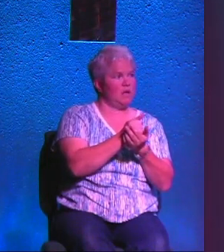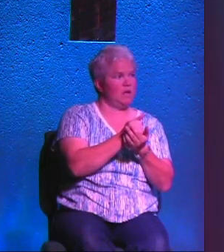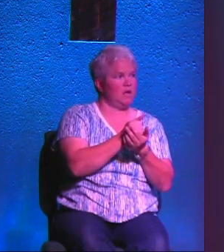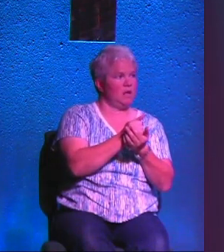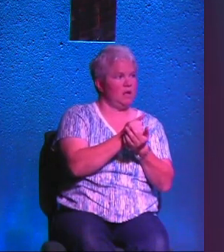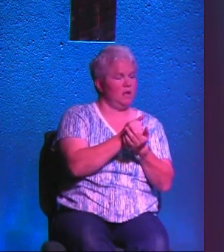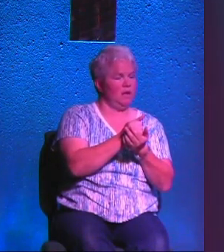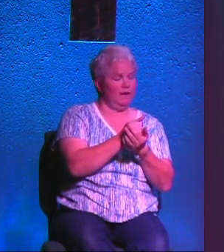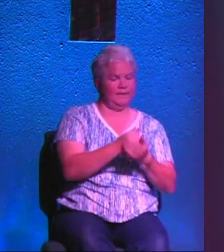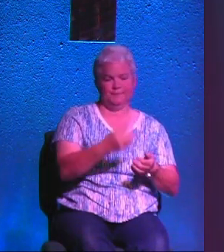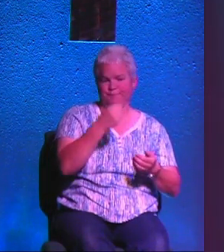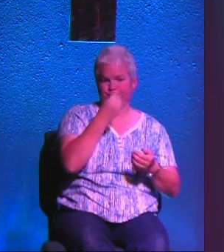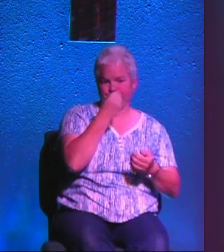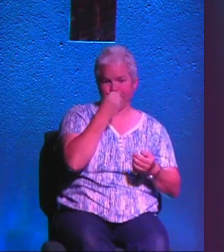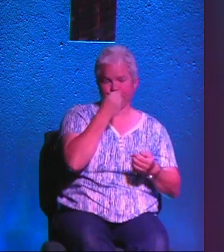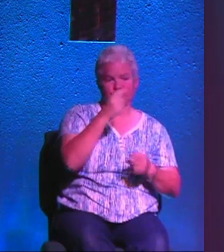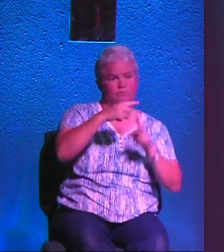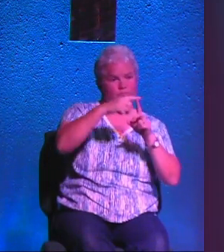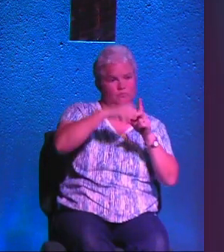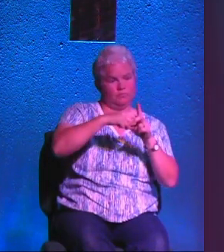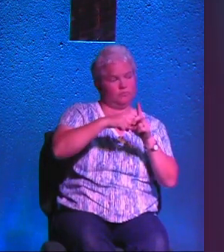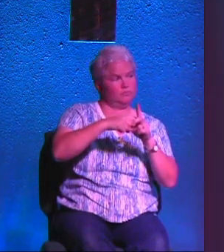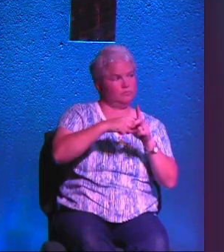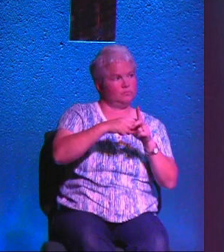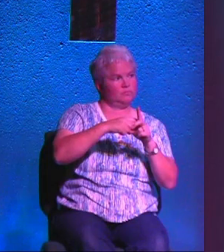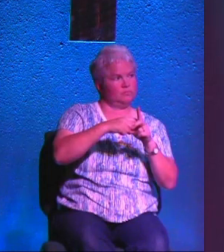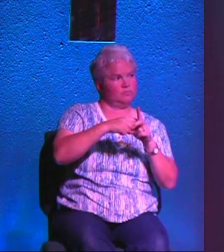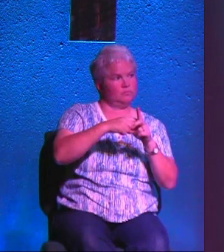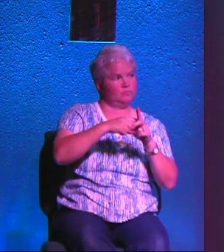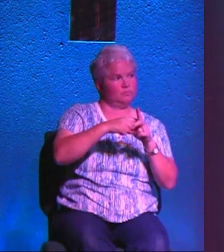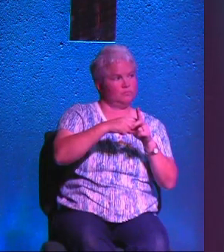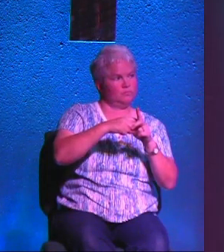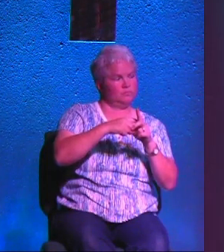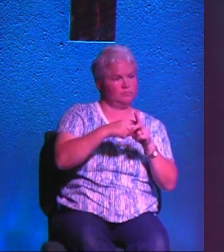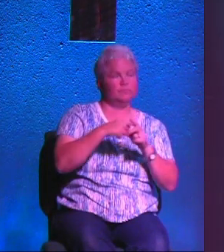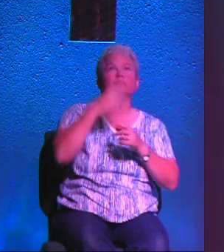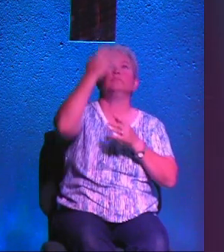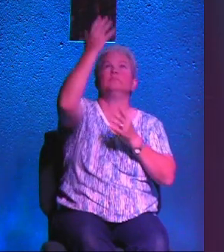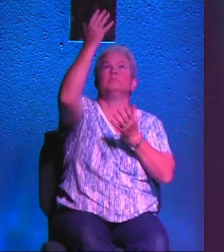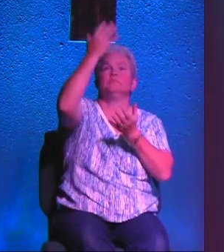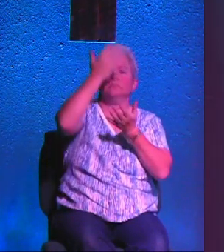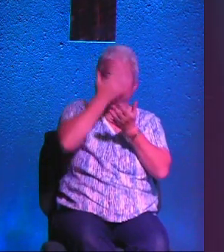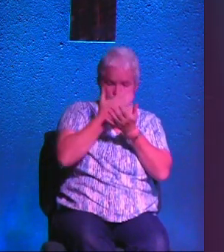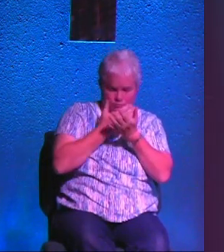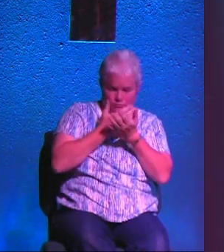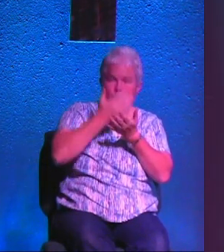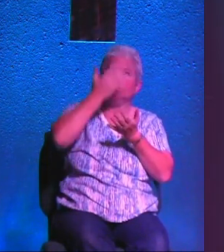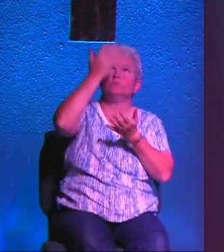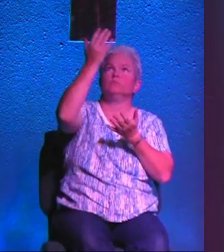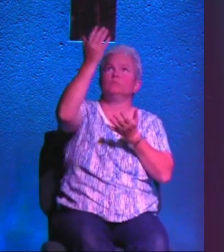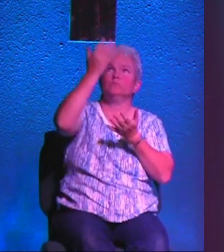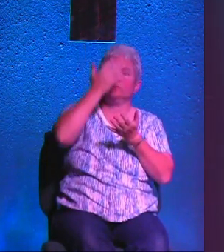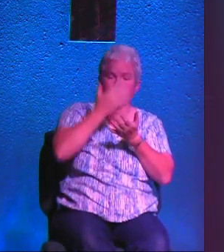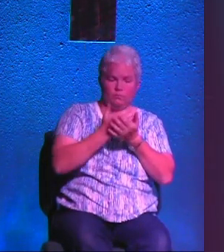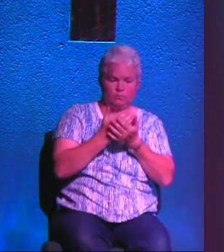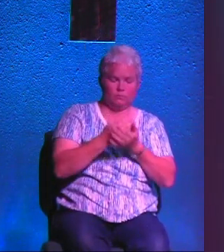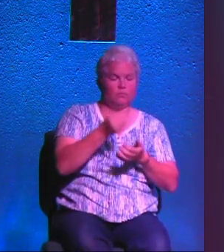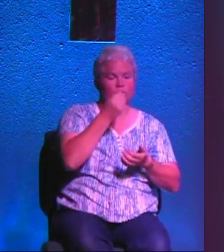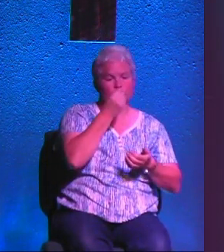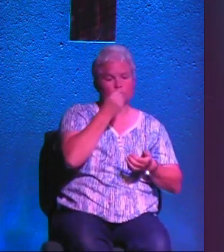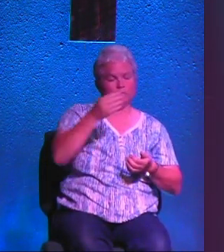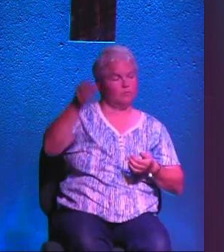if you go on a hunger strike for a month, it's not going to cause you to draw nearer to God. It's